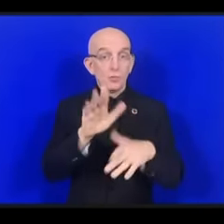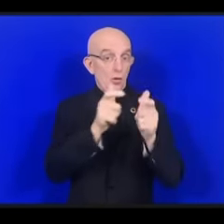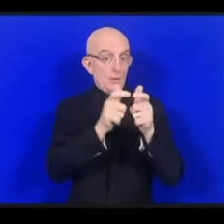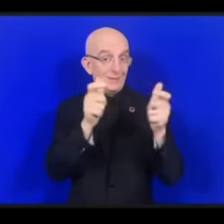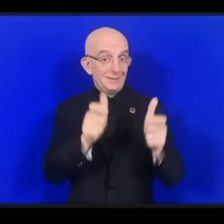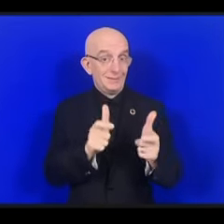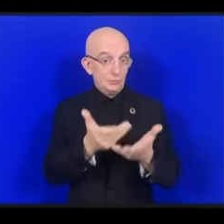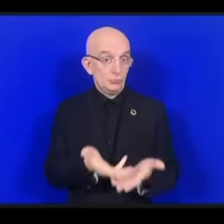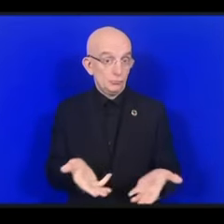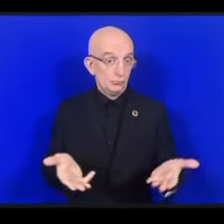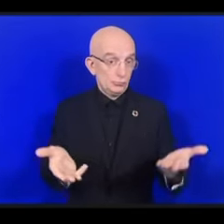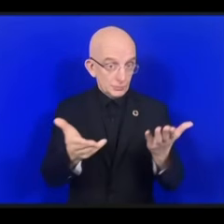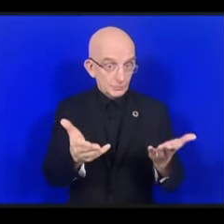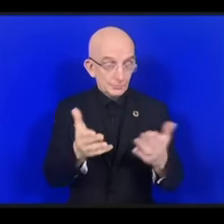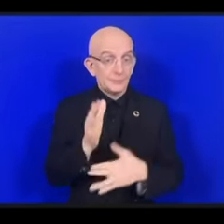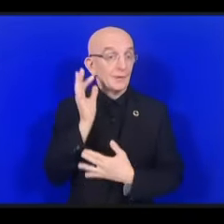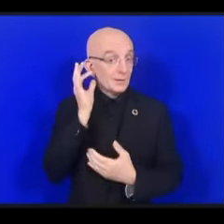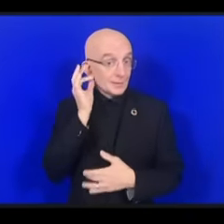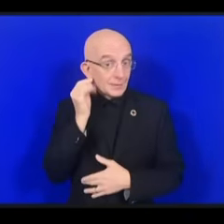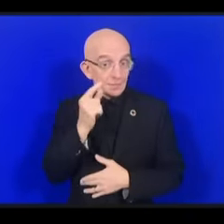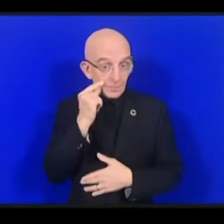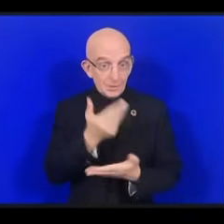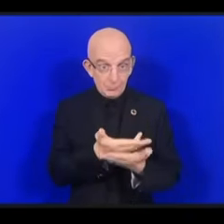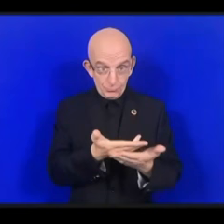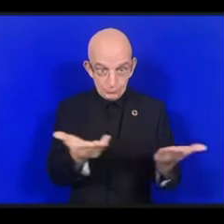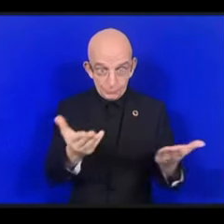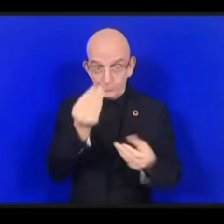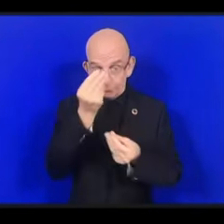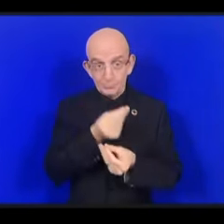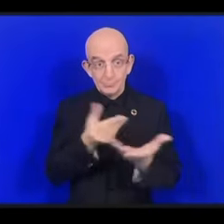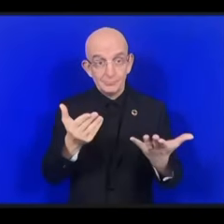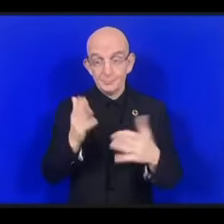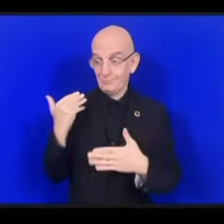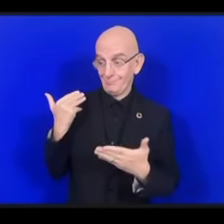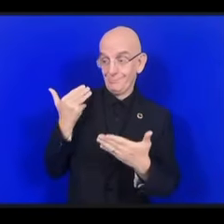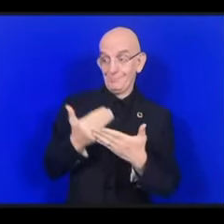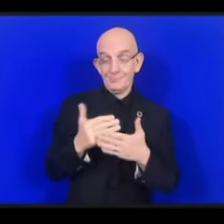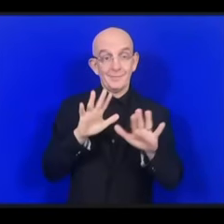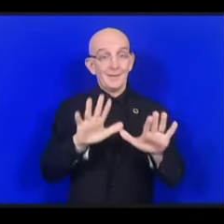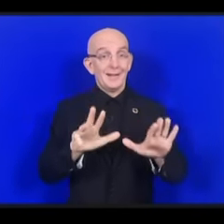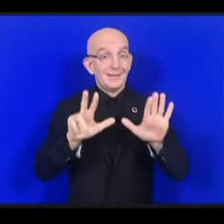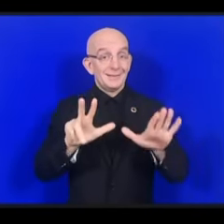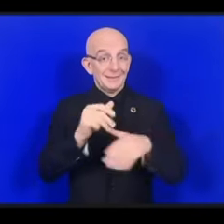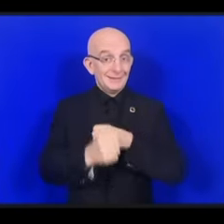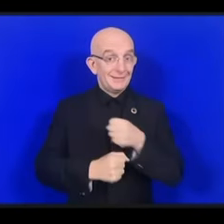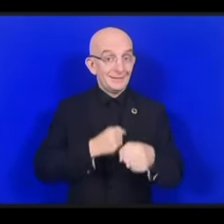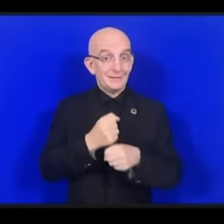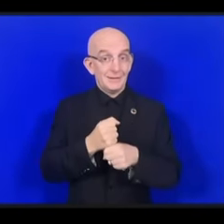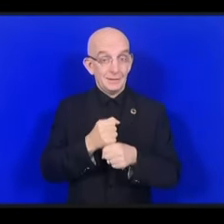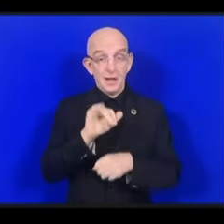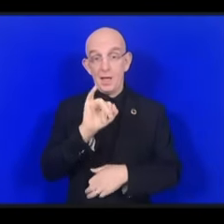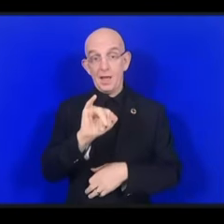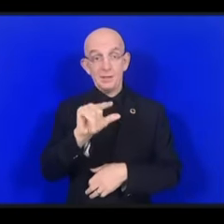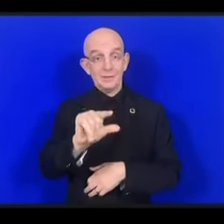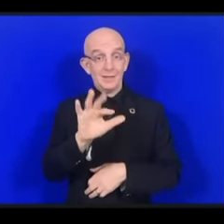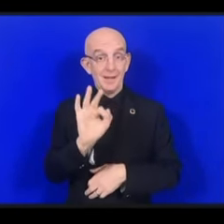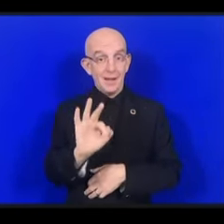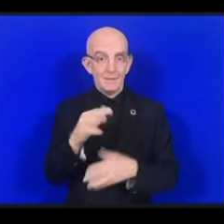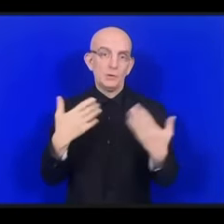a remarkable one, thanks to the hallmark process of the IGF, that is,